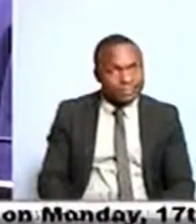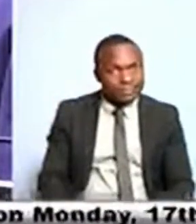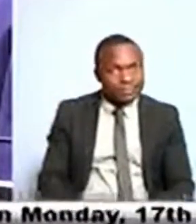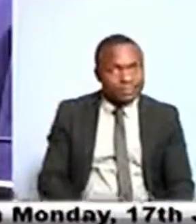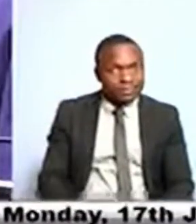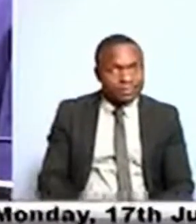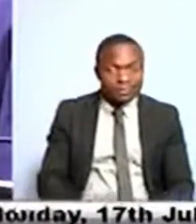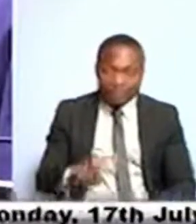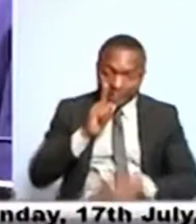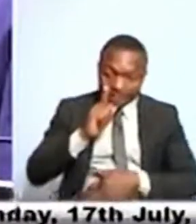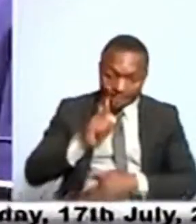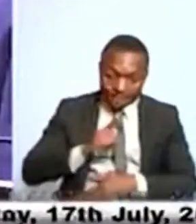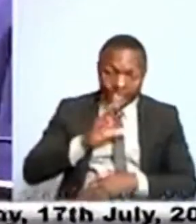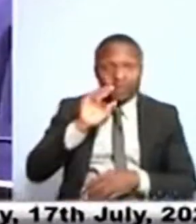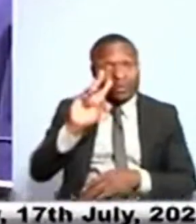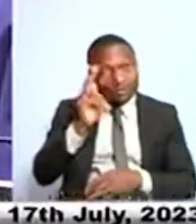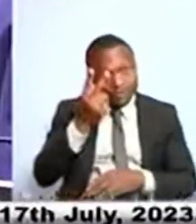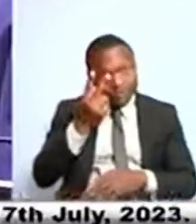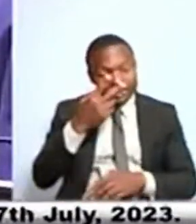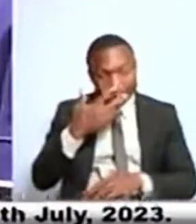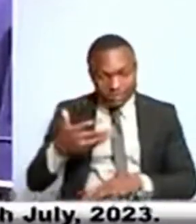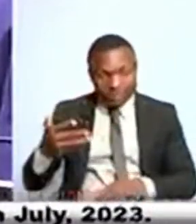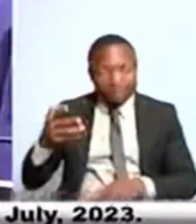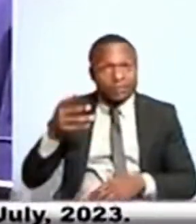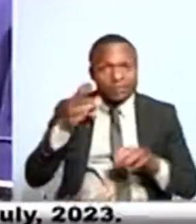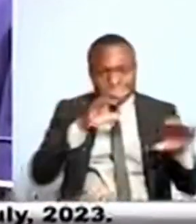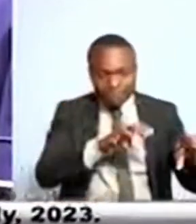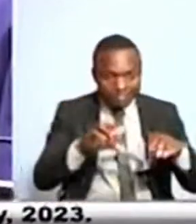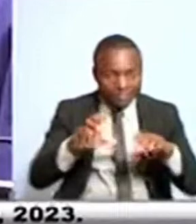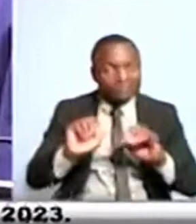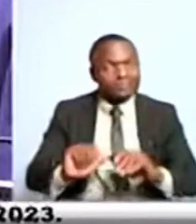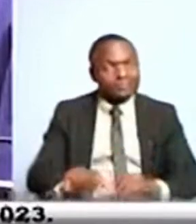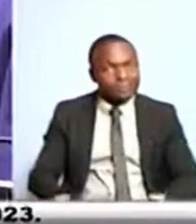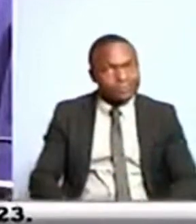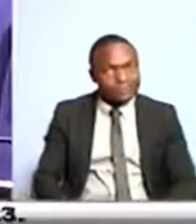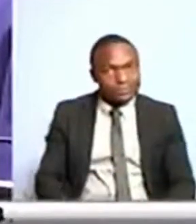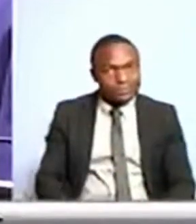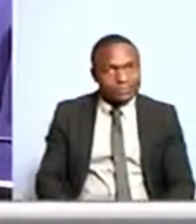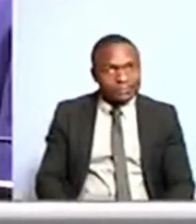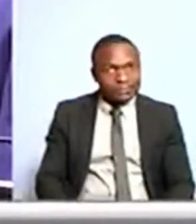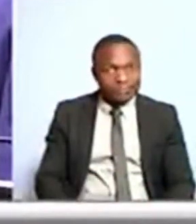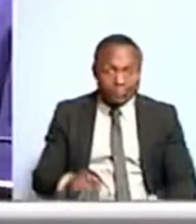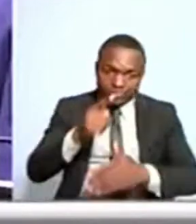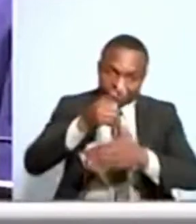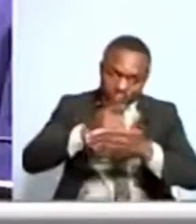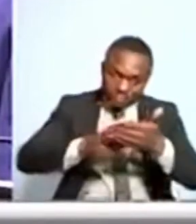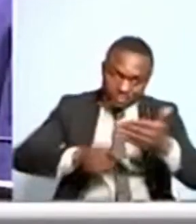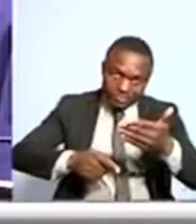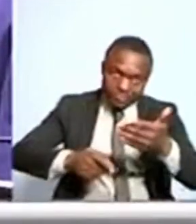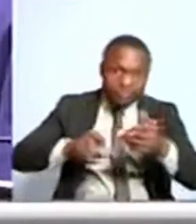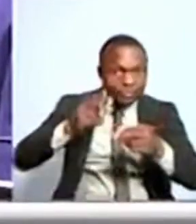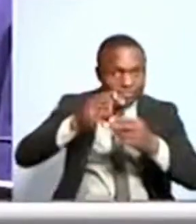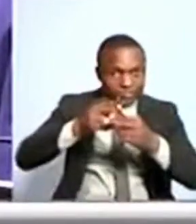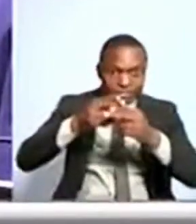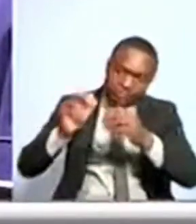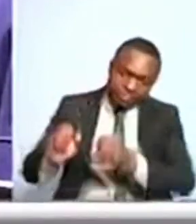Madam Speaker, the second layer that we are doing is what is called